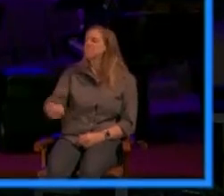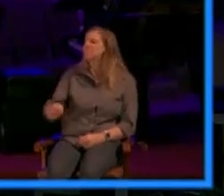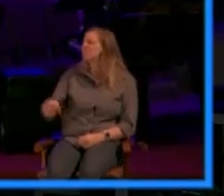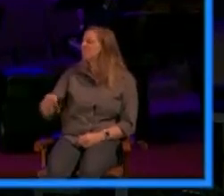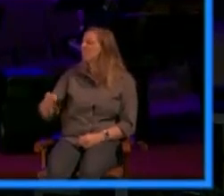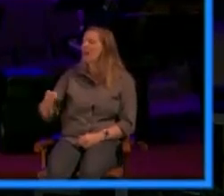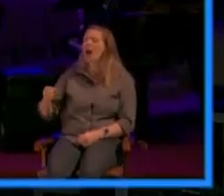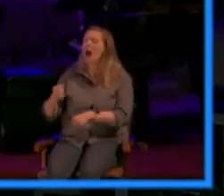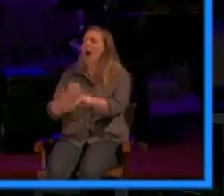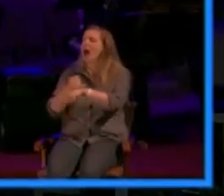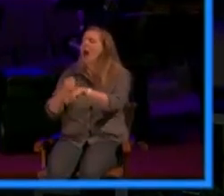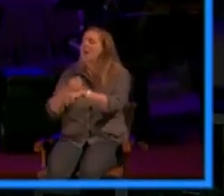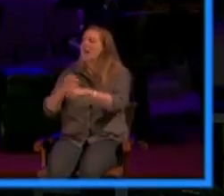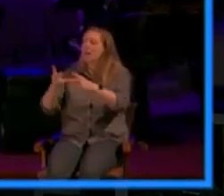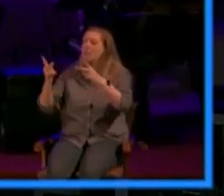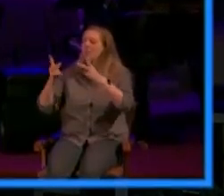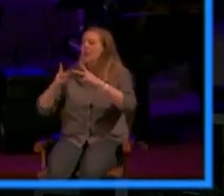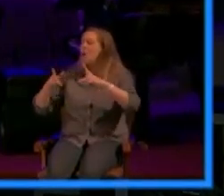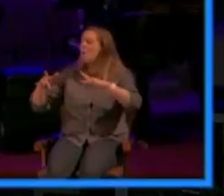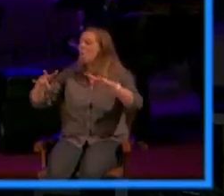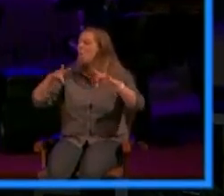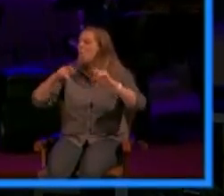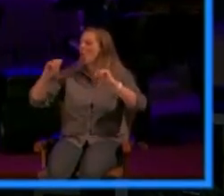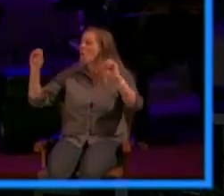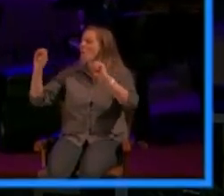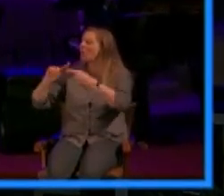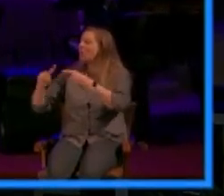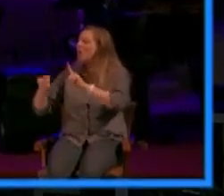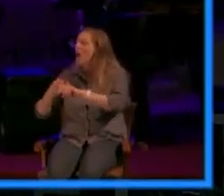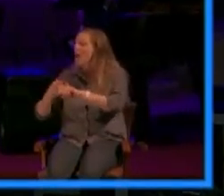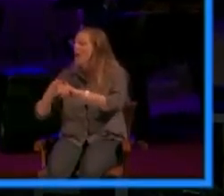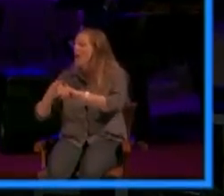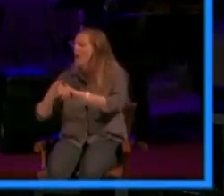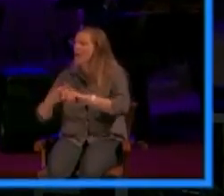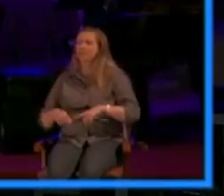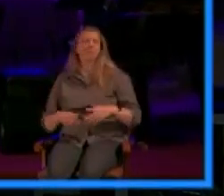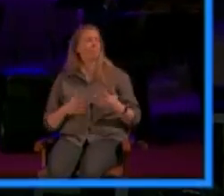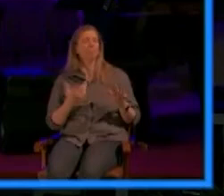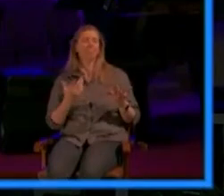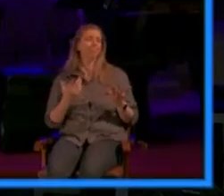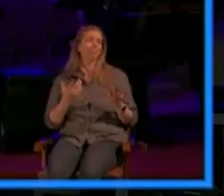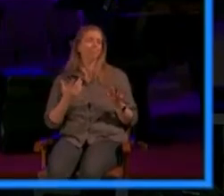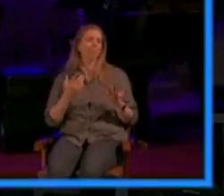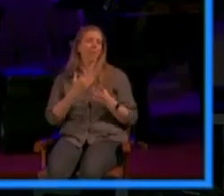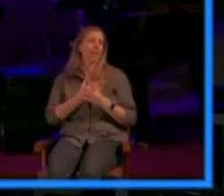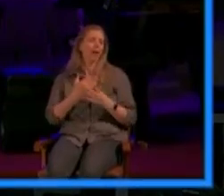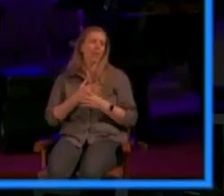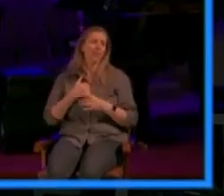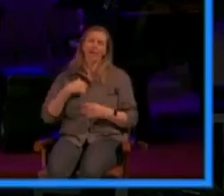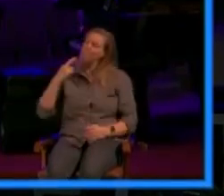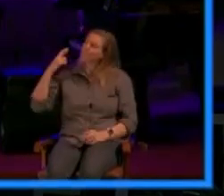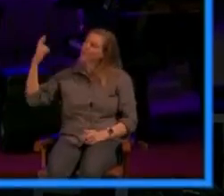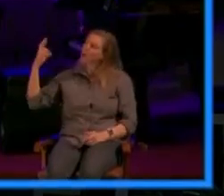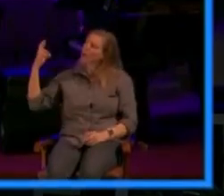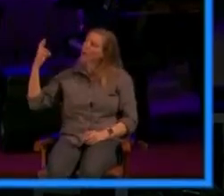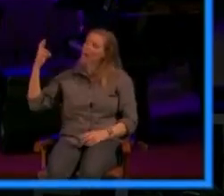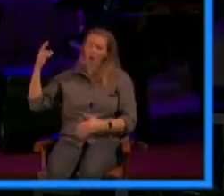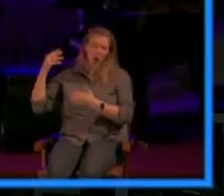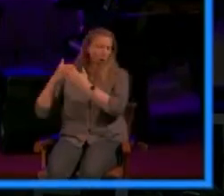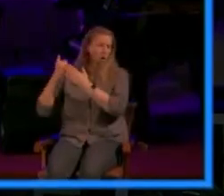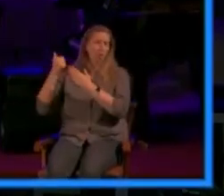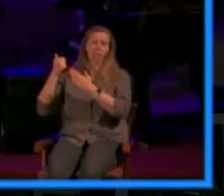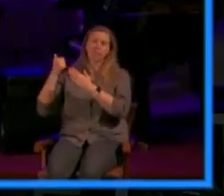friend. And he said, well, sir, that doesn't bother me because I have a friend who is closer than a brother. His name is